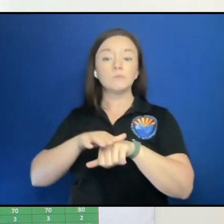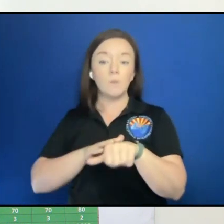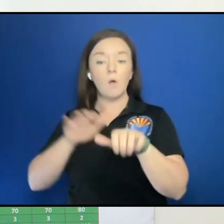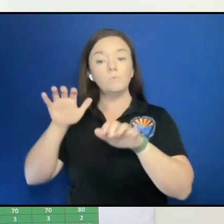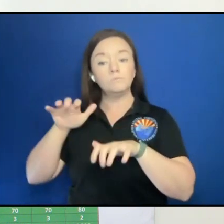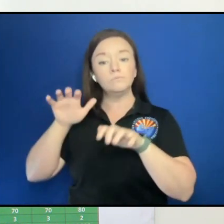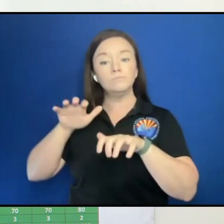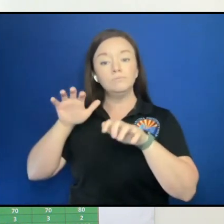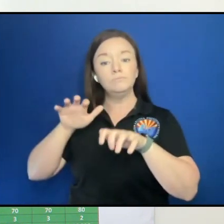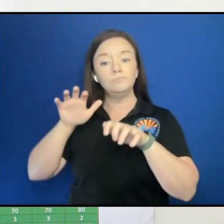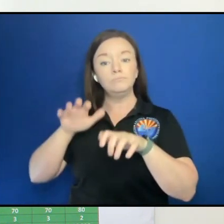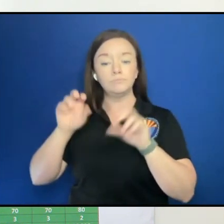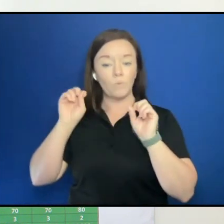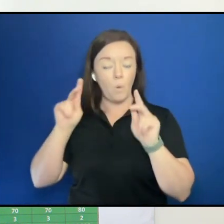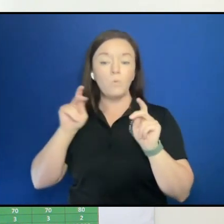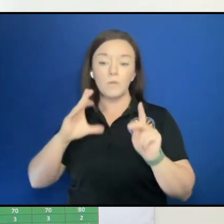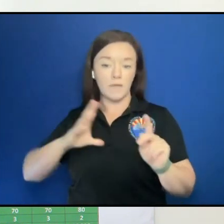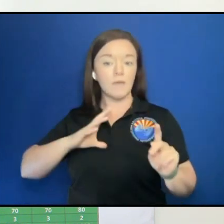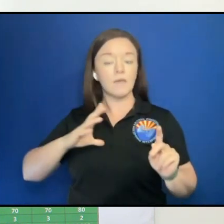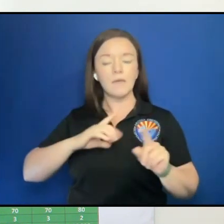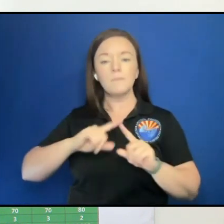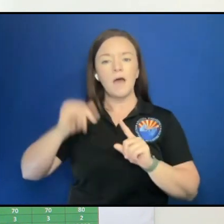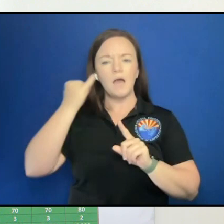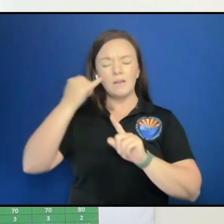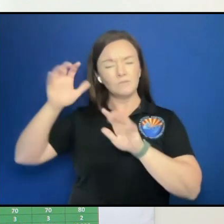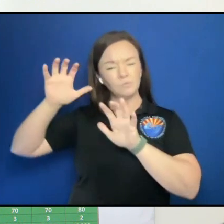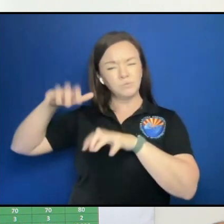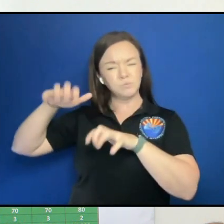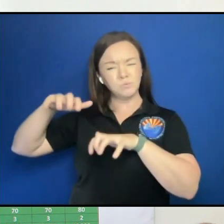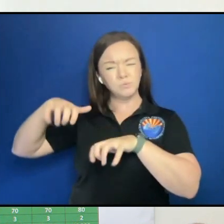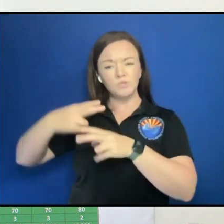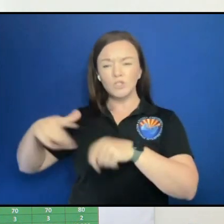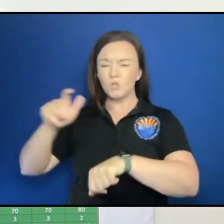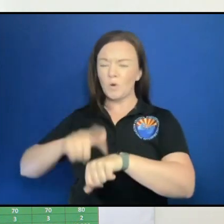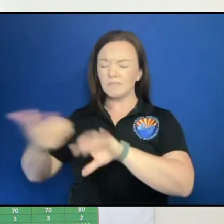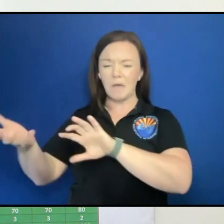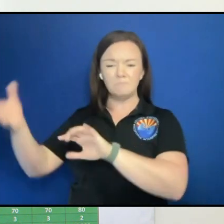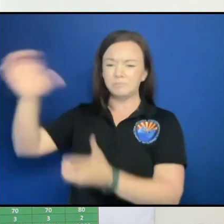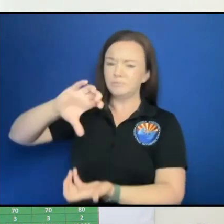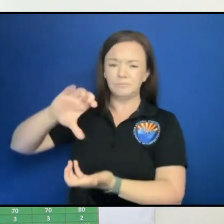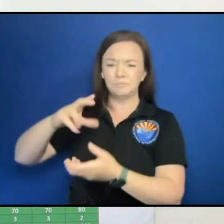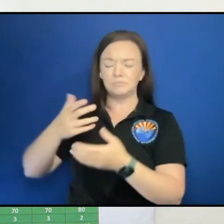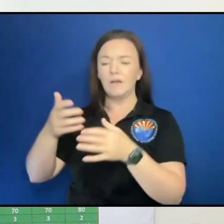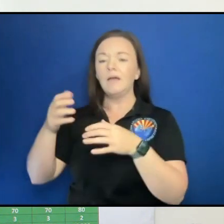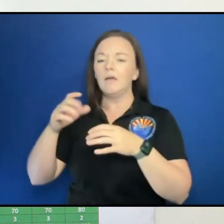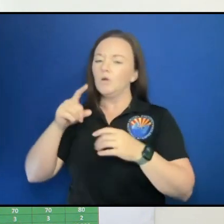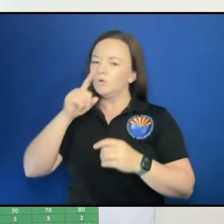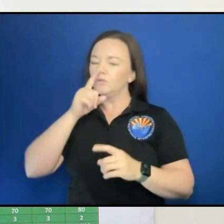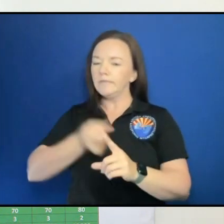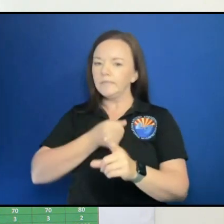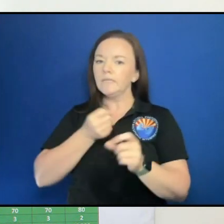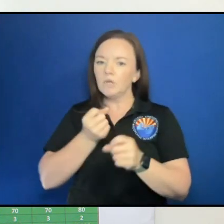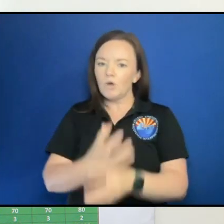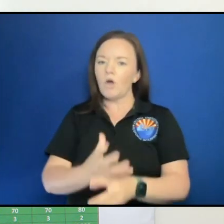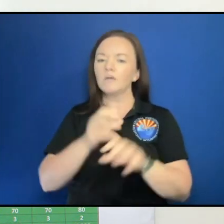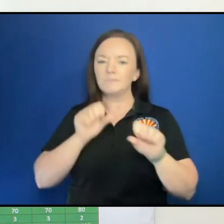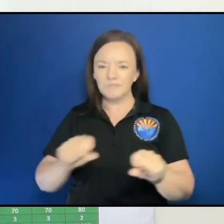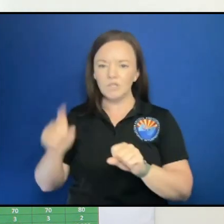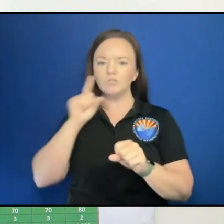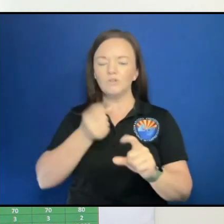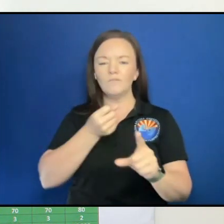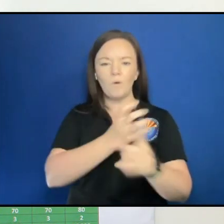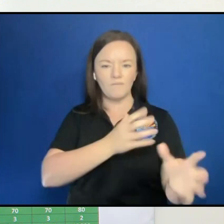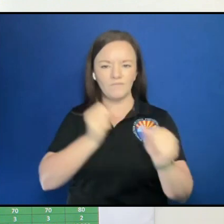too much in a certain area in a short amount of time, it really raises the flash flood potential. And definitely something we're going to